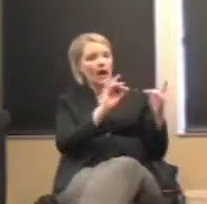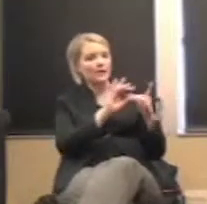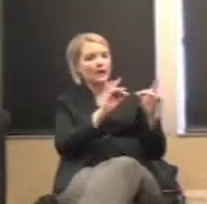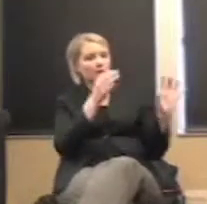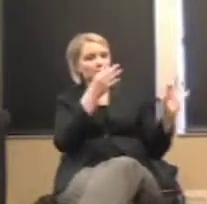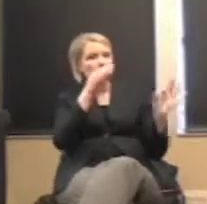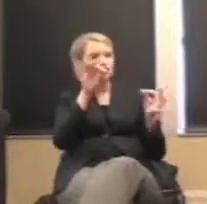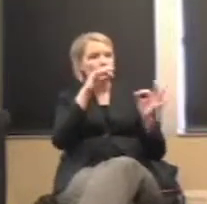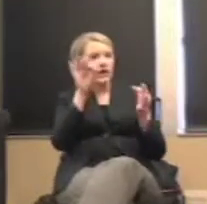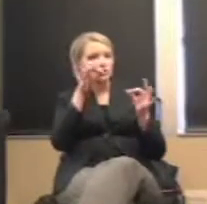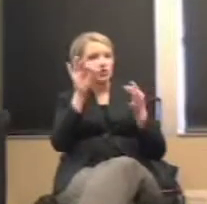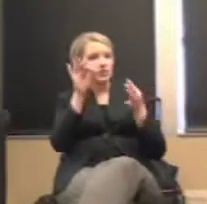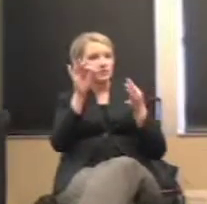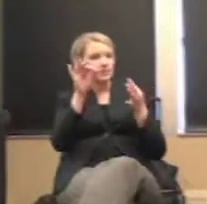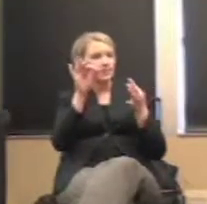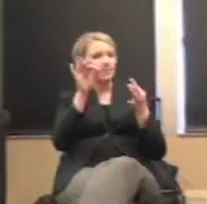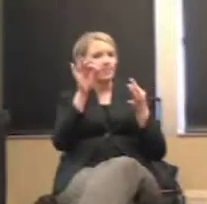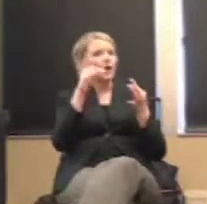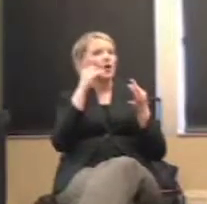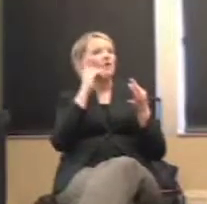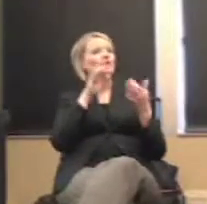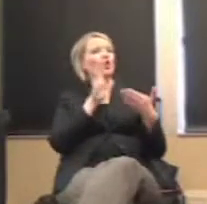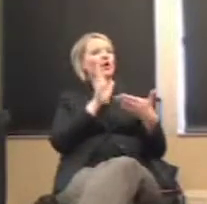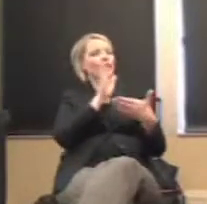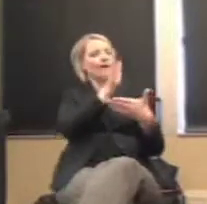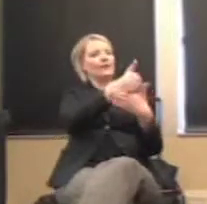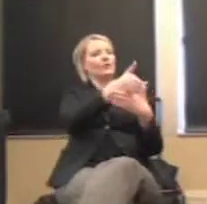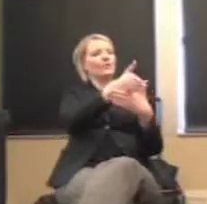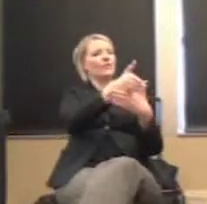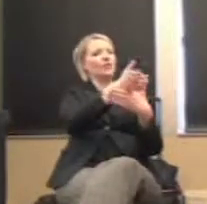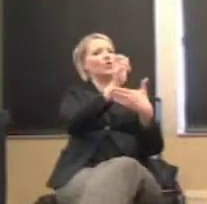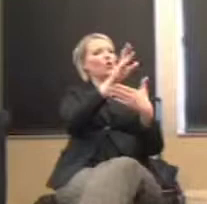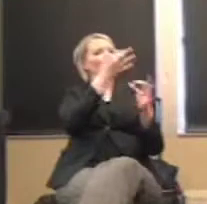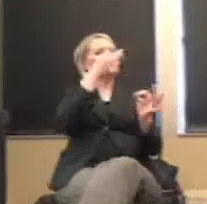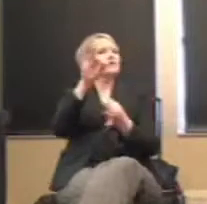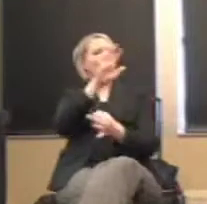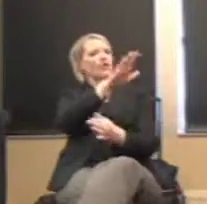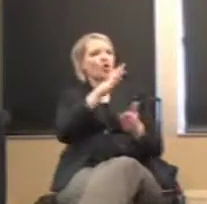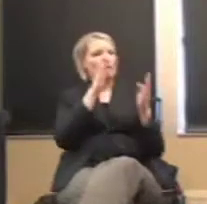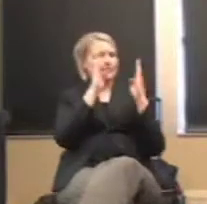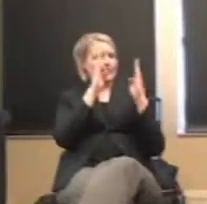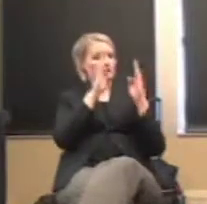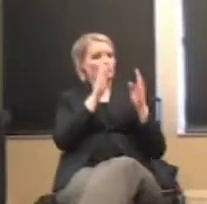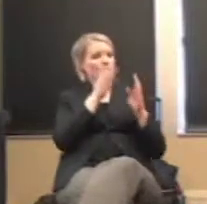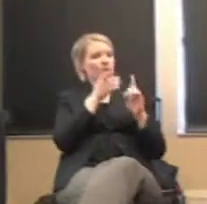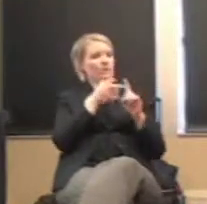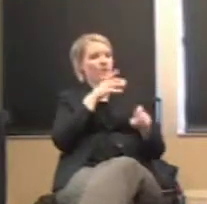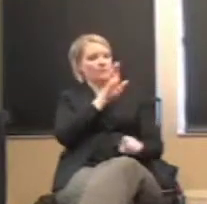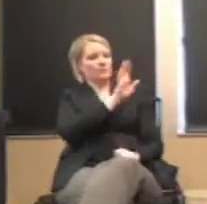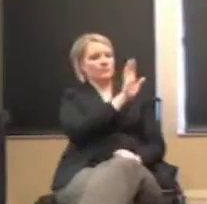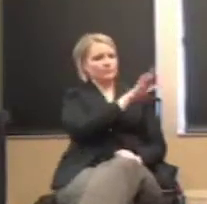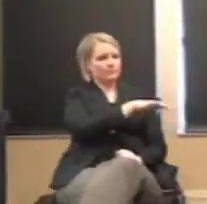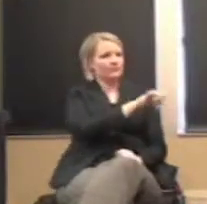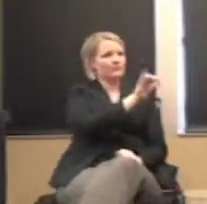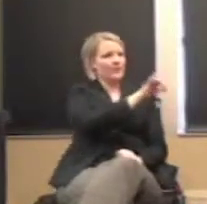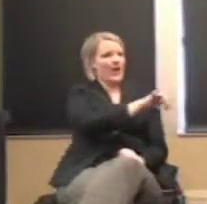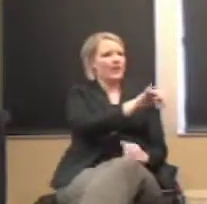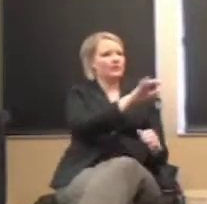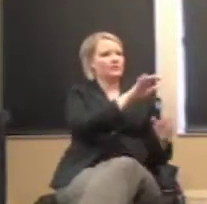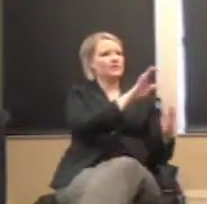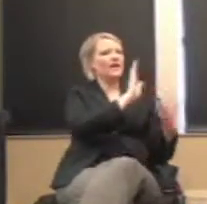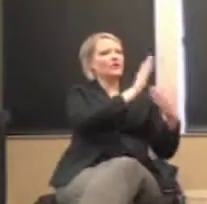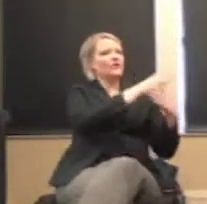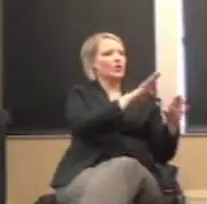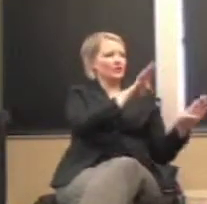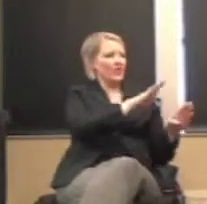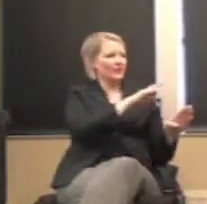something to interfere or divert the learner's attention away from an interfering behavior. And you guys